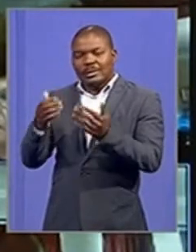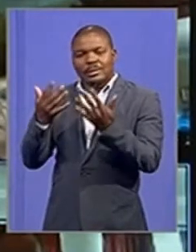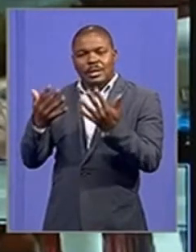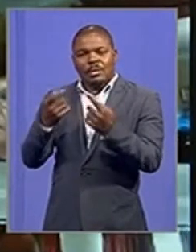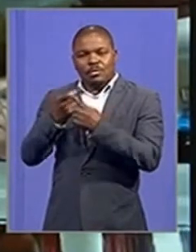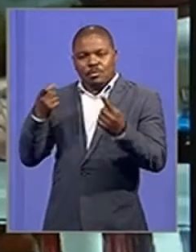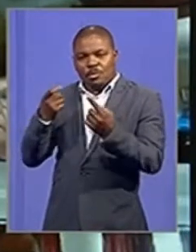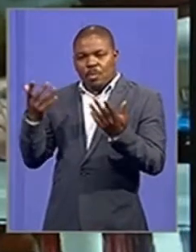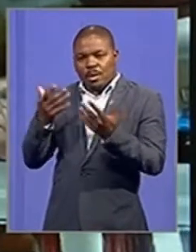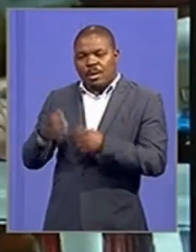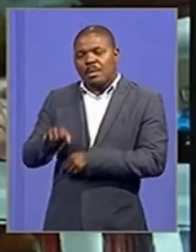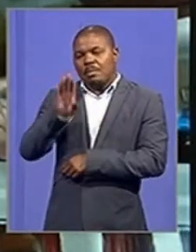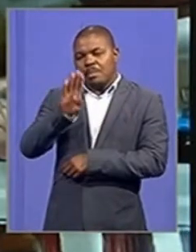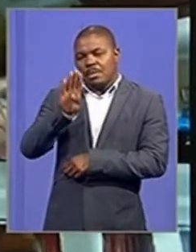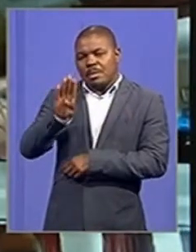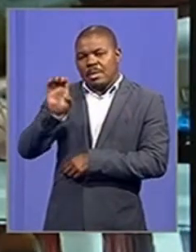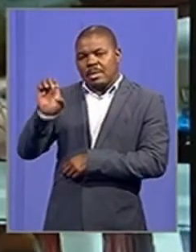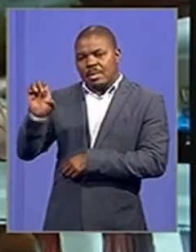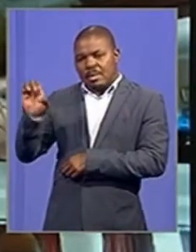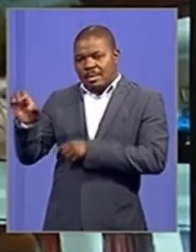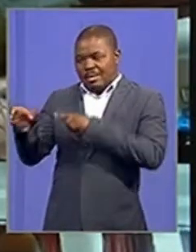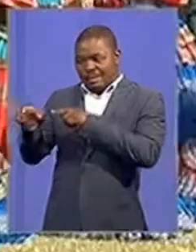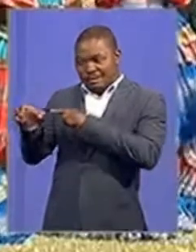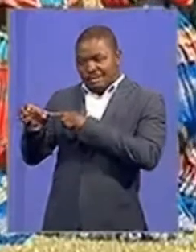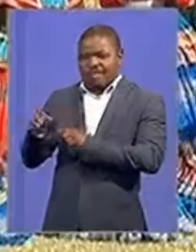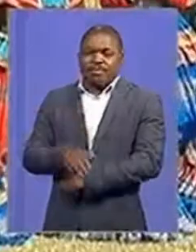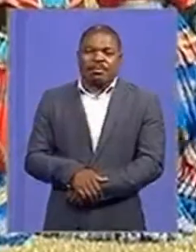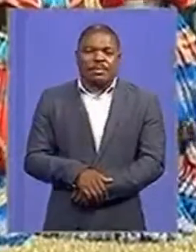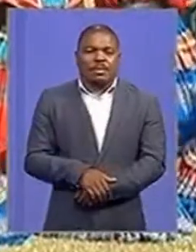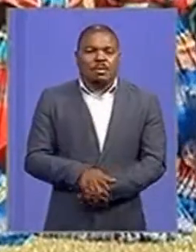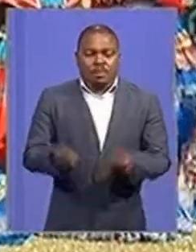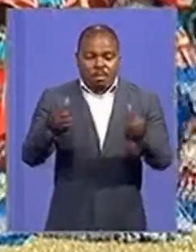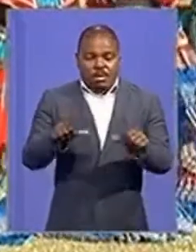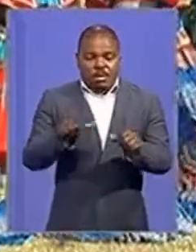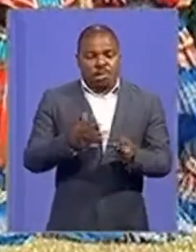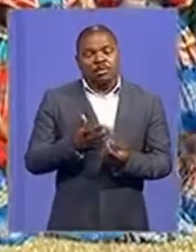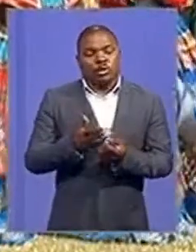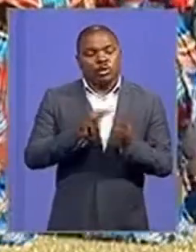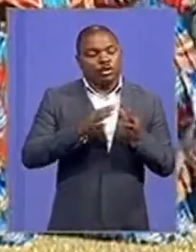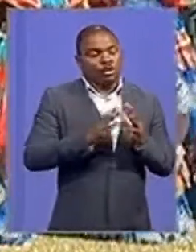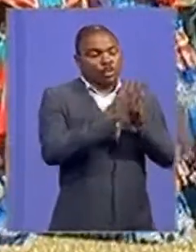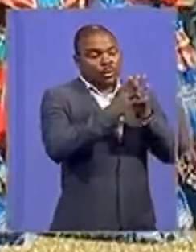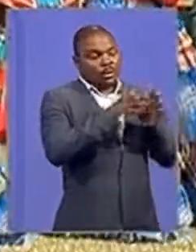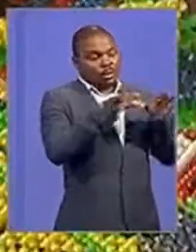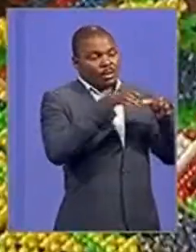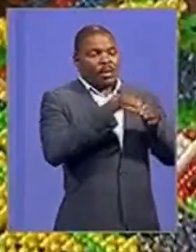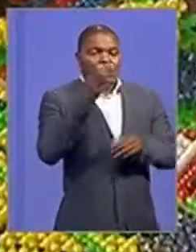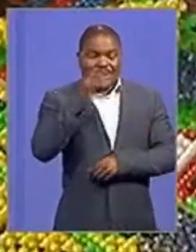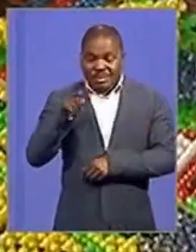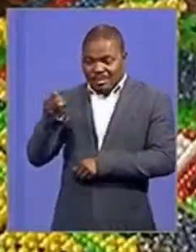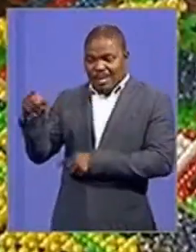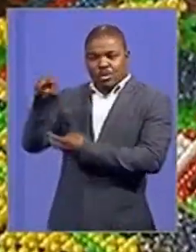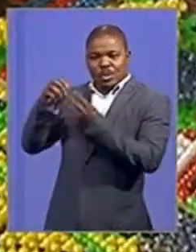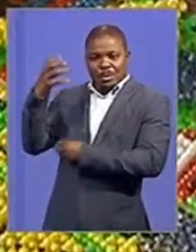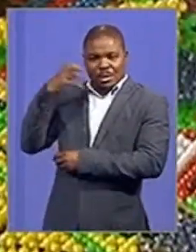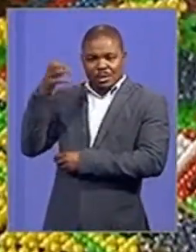of the Broad-Based Black Economic Empowerment Act. Ka ho le leng, Solidarity e re tsela eo letona la bohahlaudi le sebedisitseng